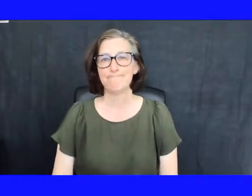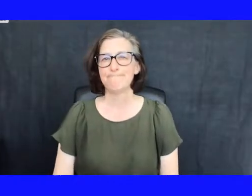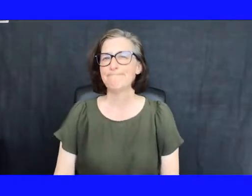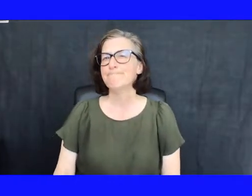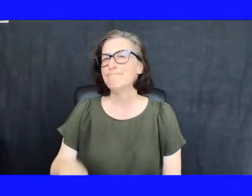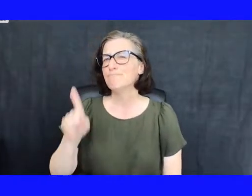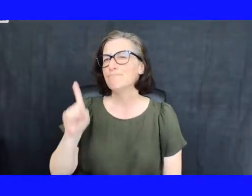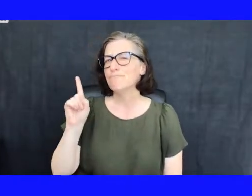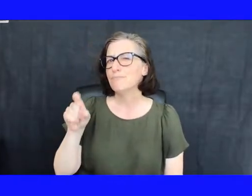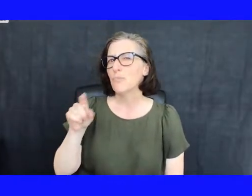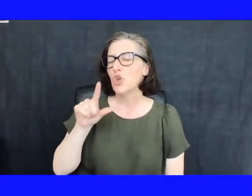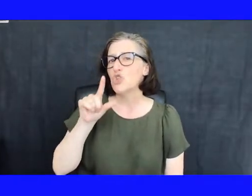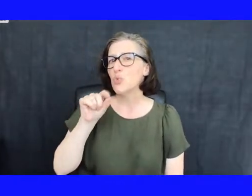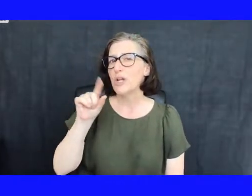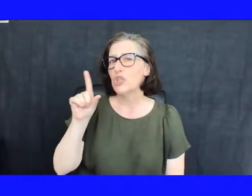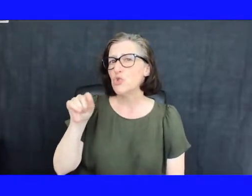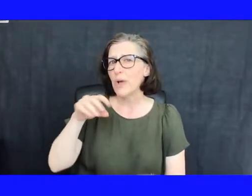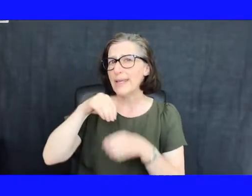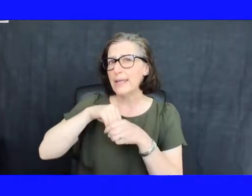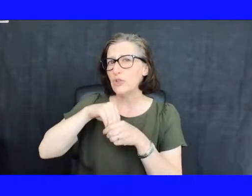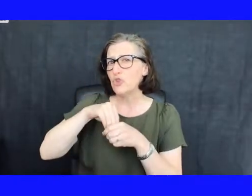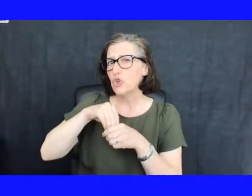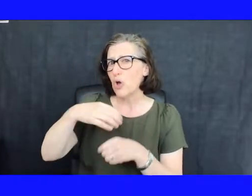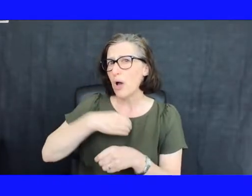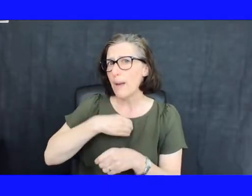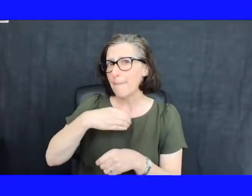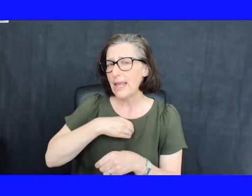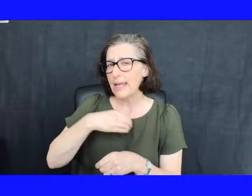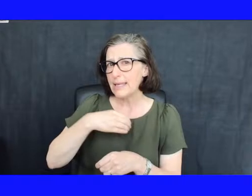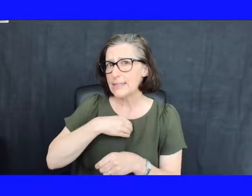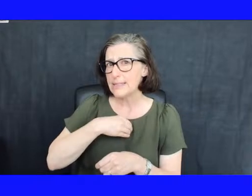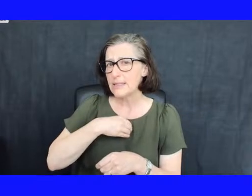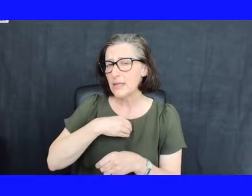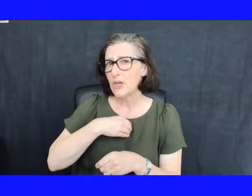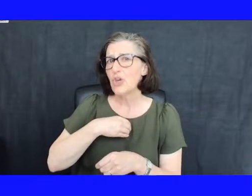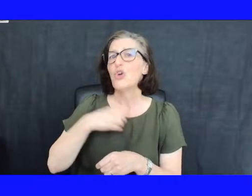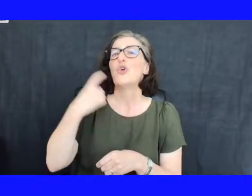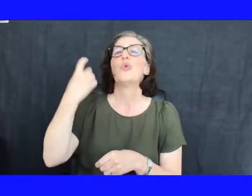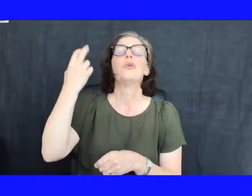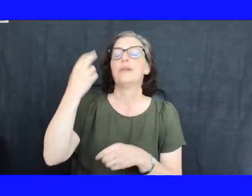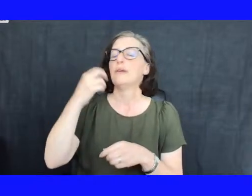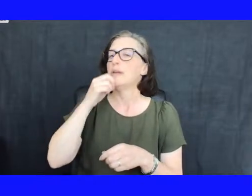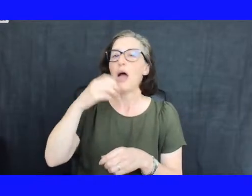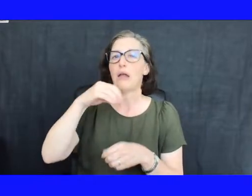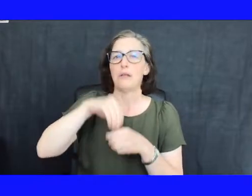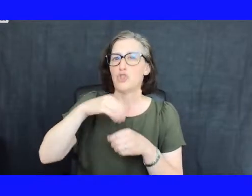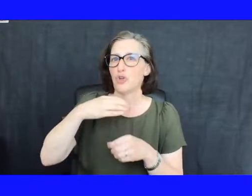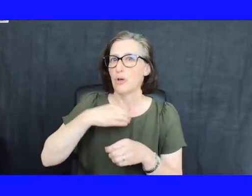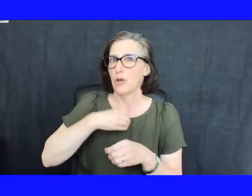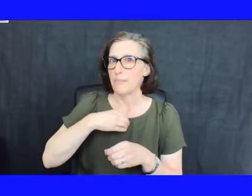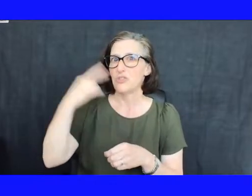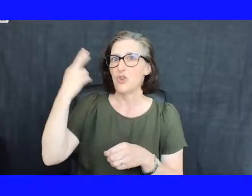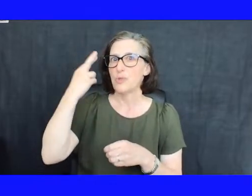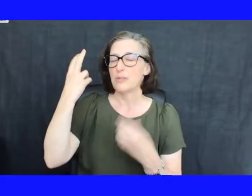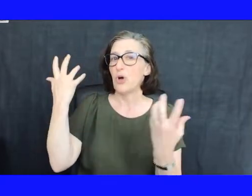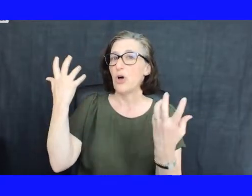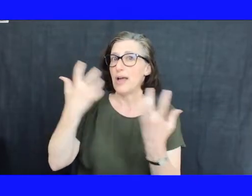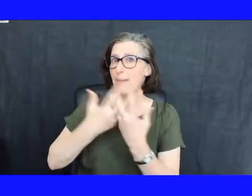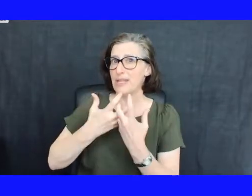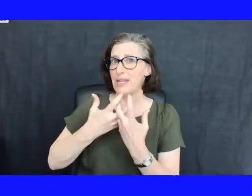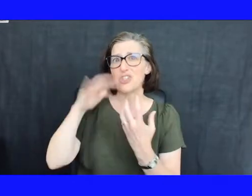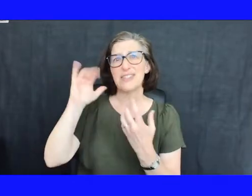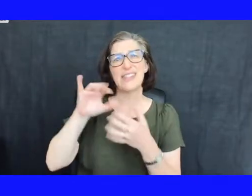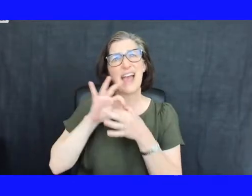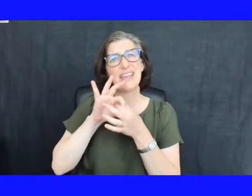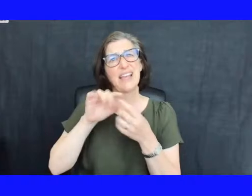keep the facilities adequately staffed. And then, of course, there were large numbers of requests to telecommute